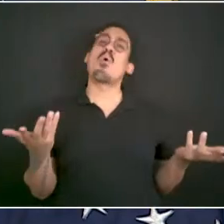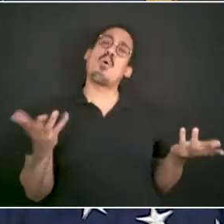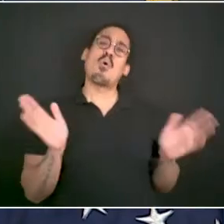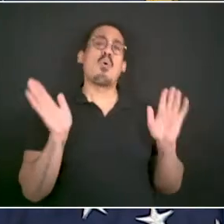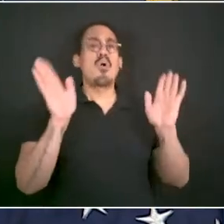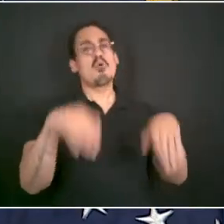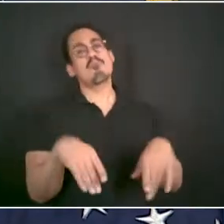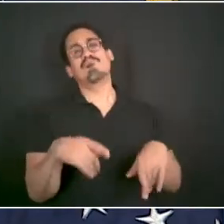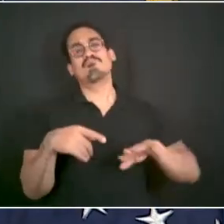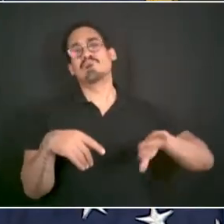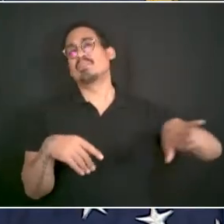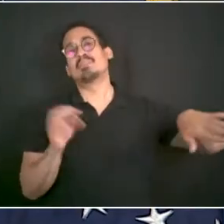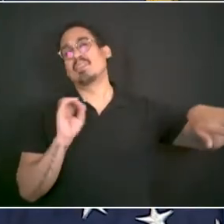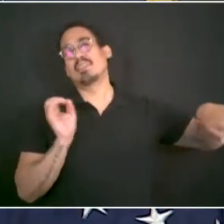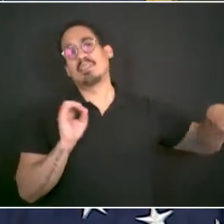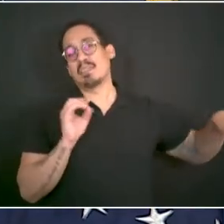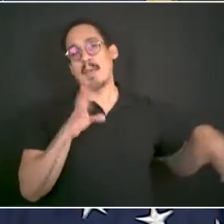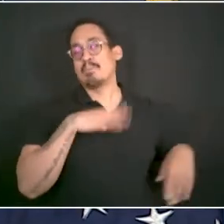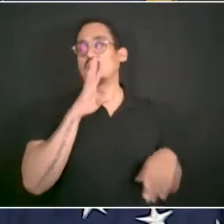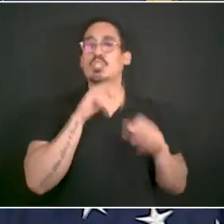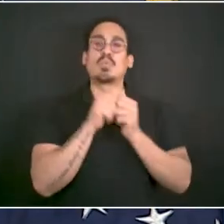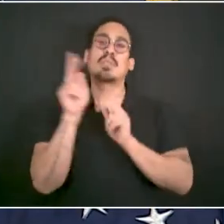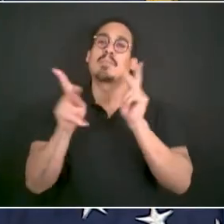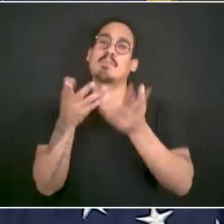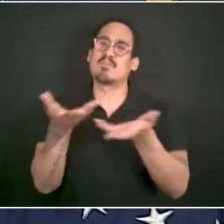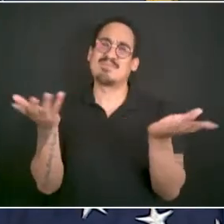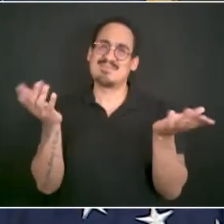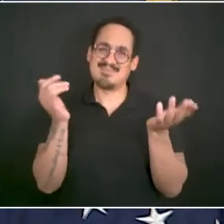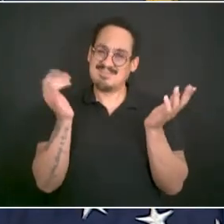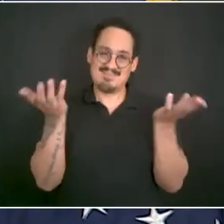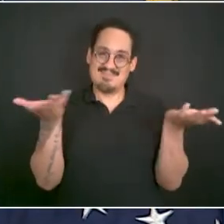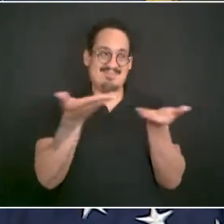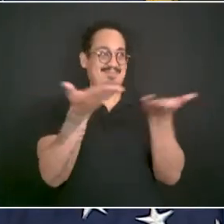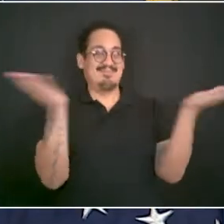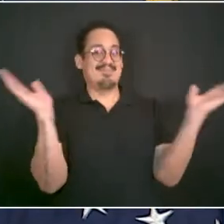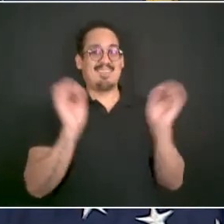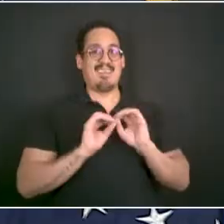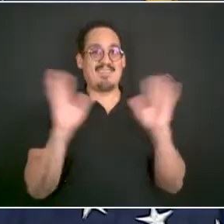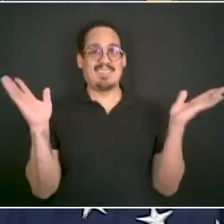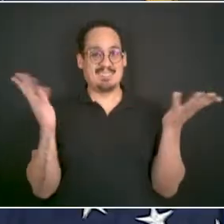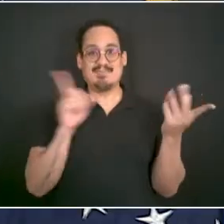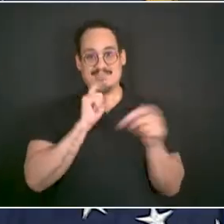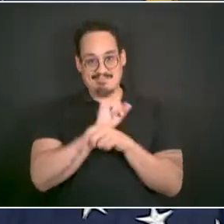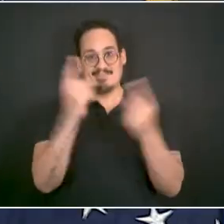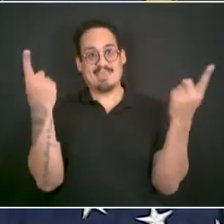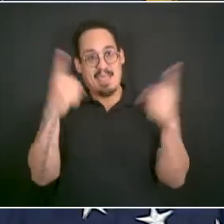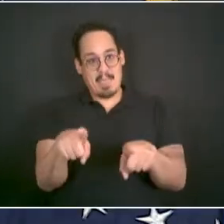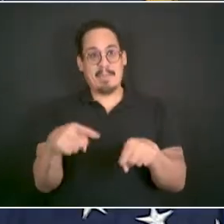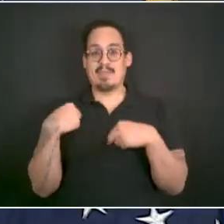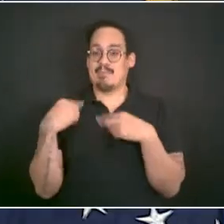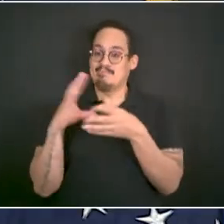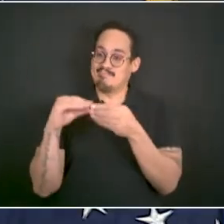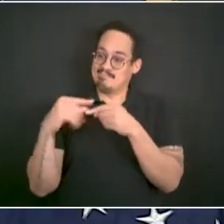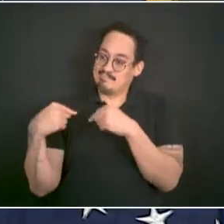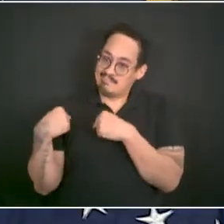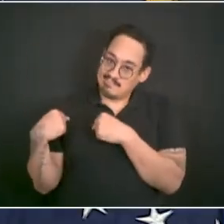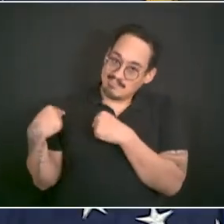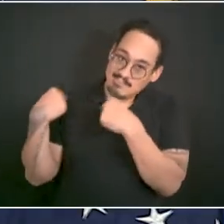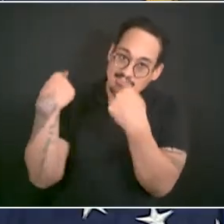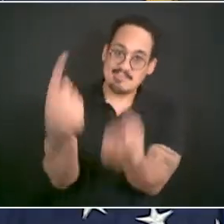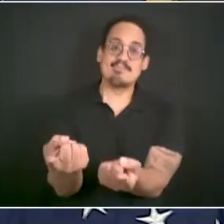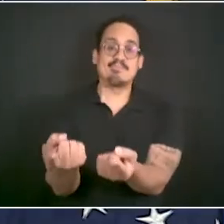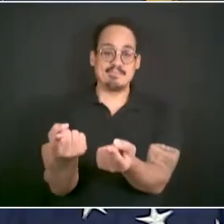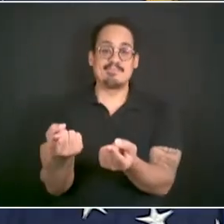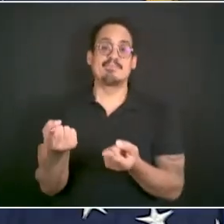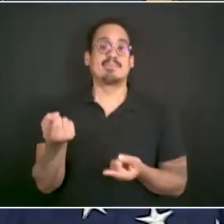what happens. And as I've been saying this from my days of Senate, let's take